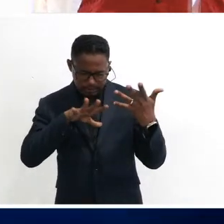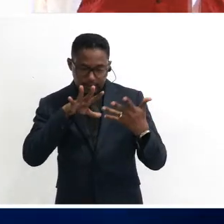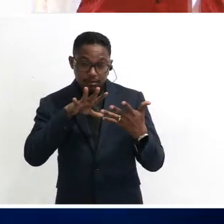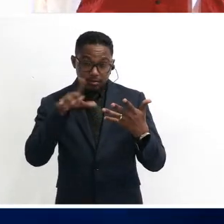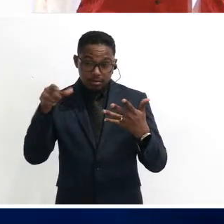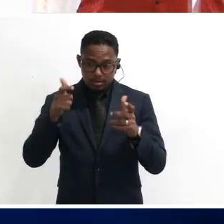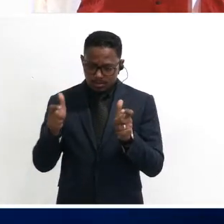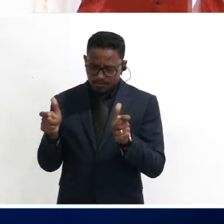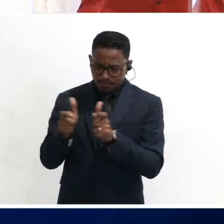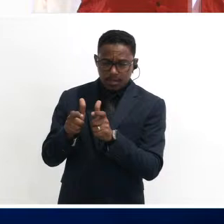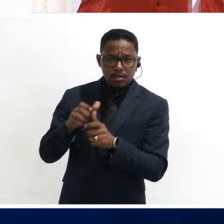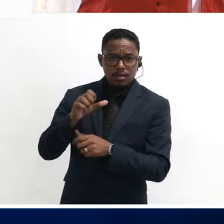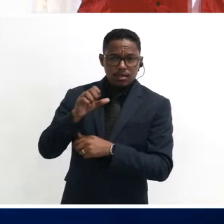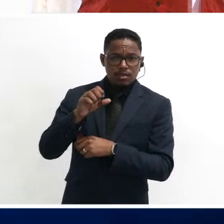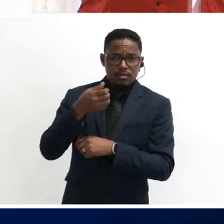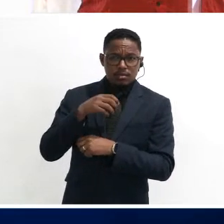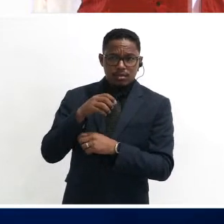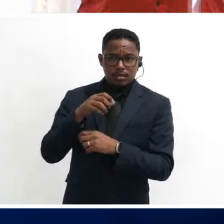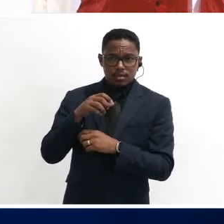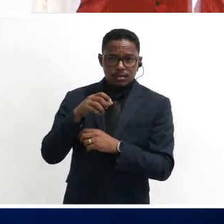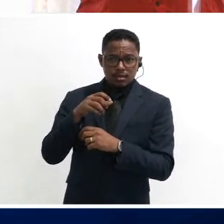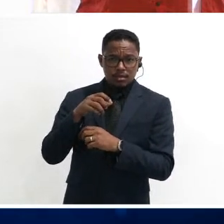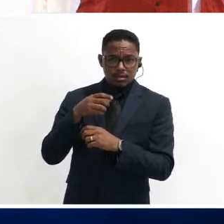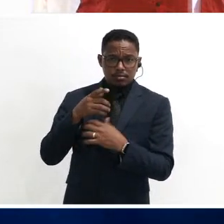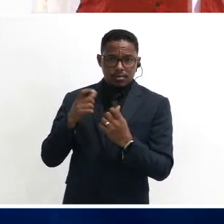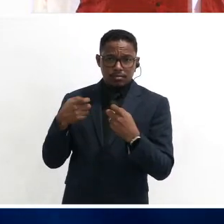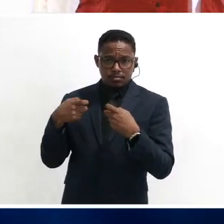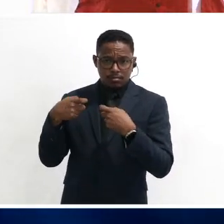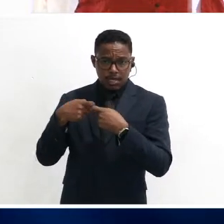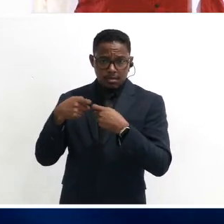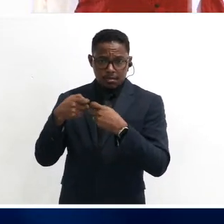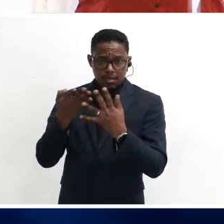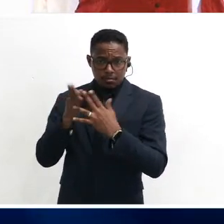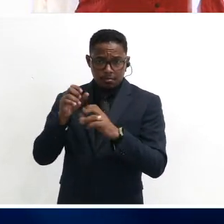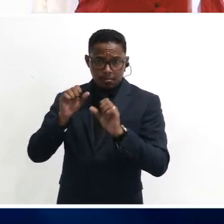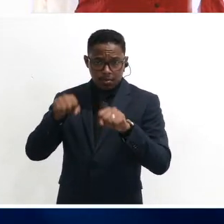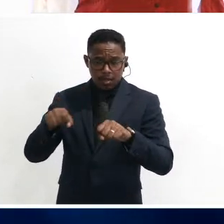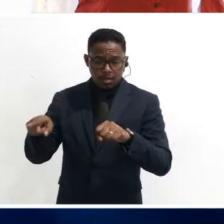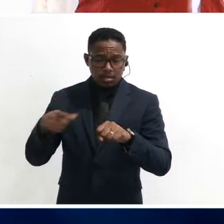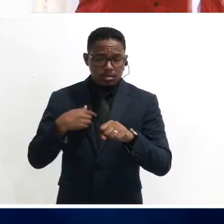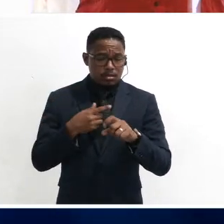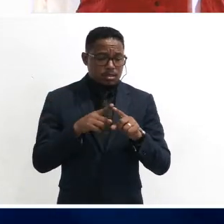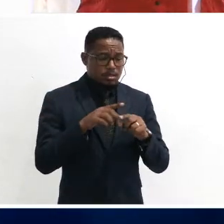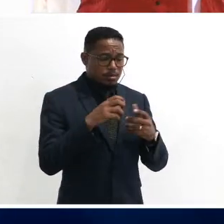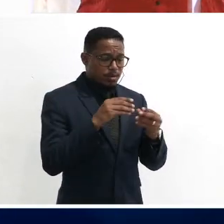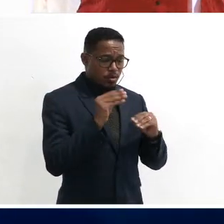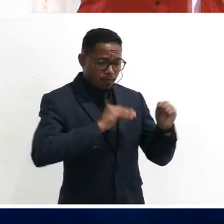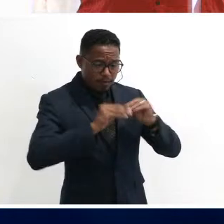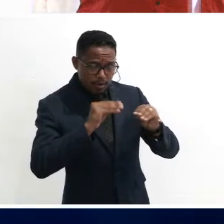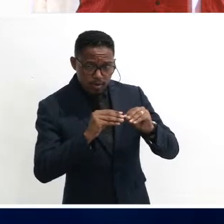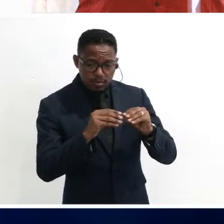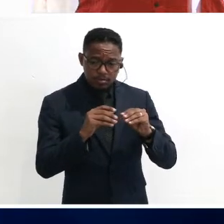semiconductor fabrication at the fab level versus what is packaging. A lot of